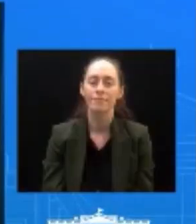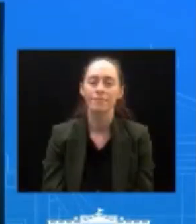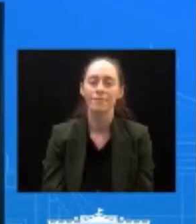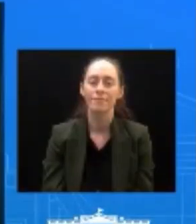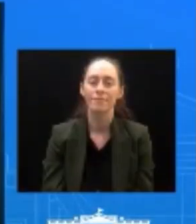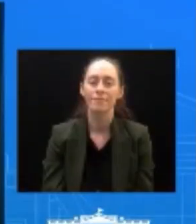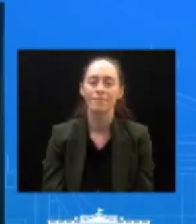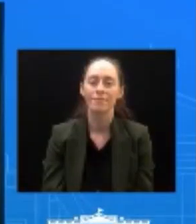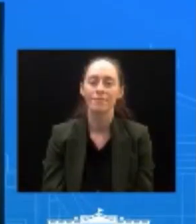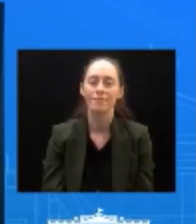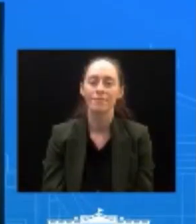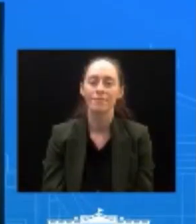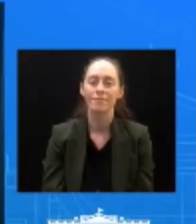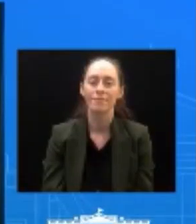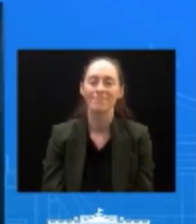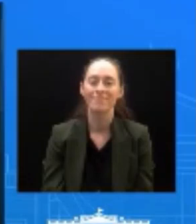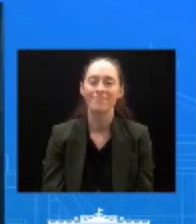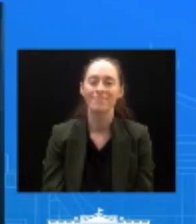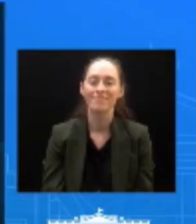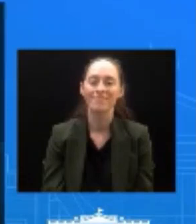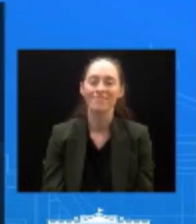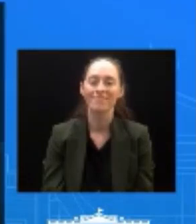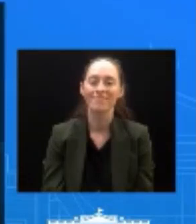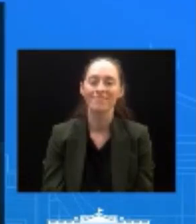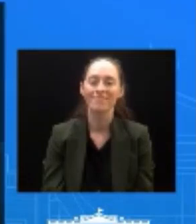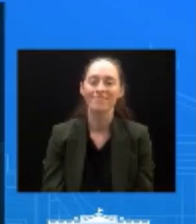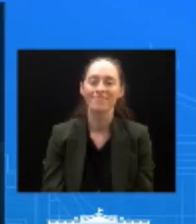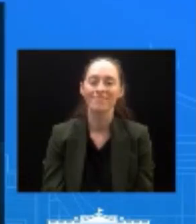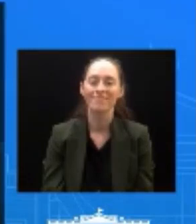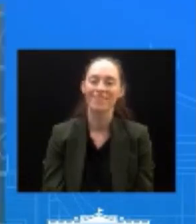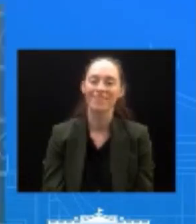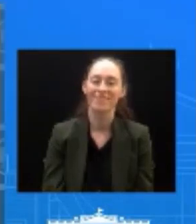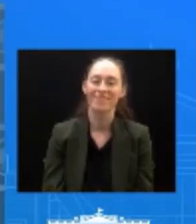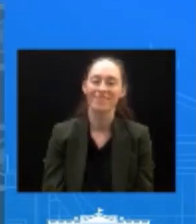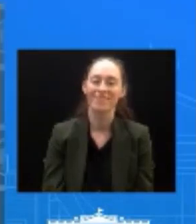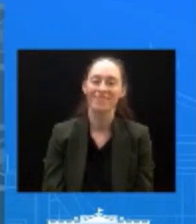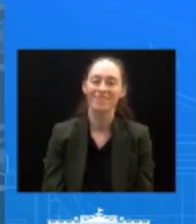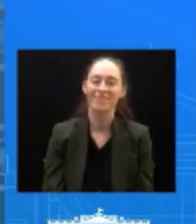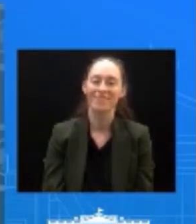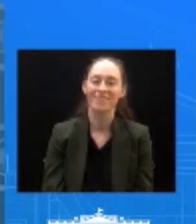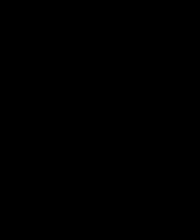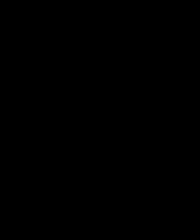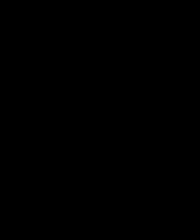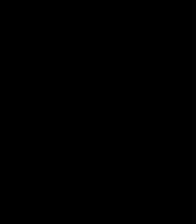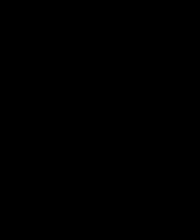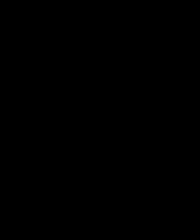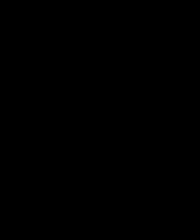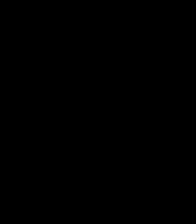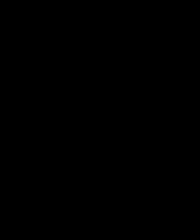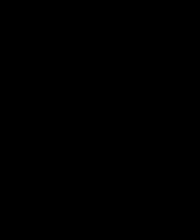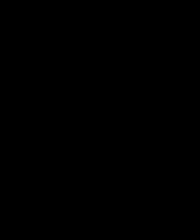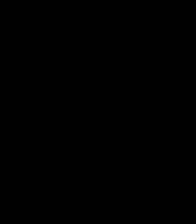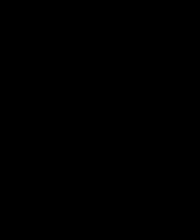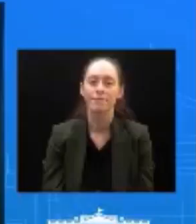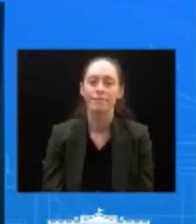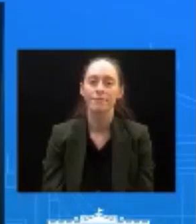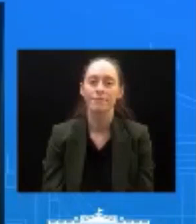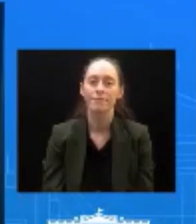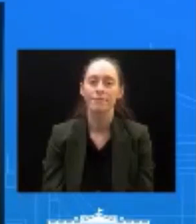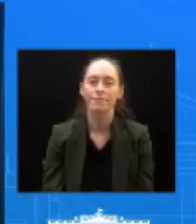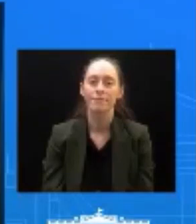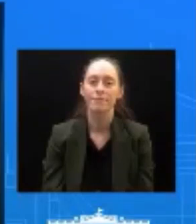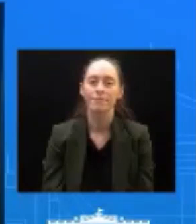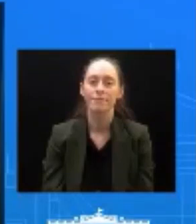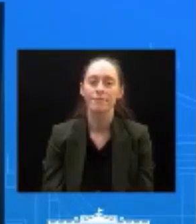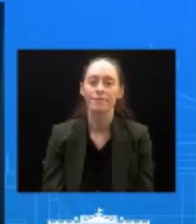Good afternoon, everybody. Happy Friday. Happy Friday. Okay. Okay. Oh, shit.